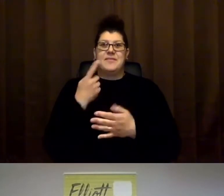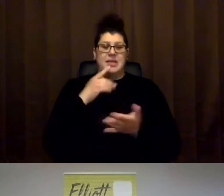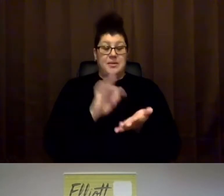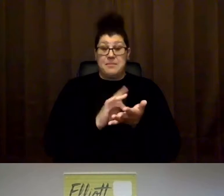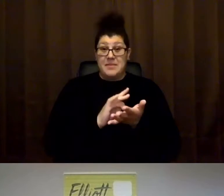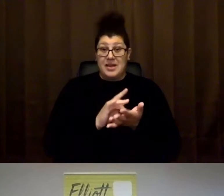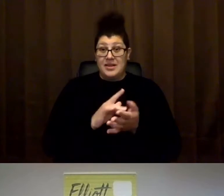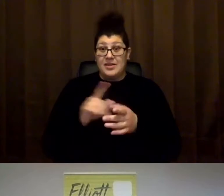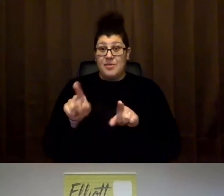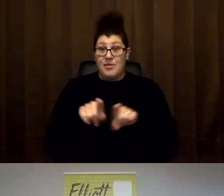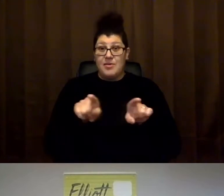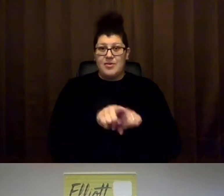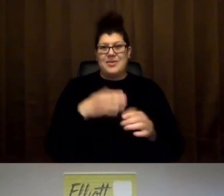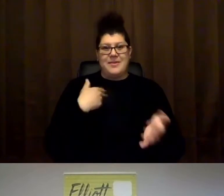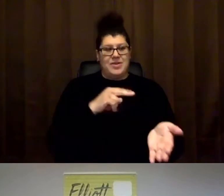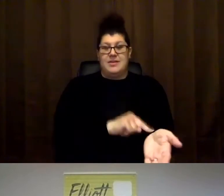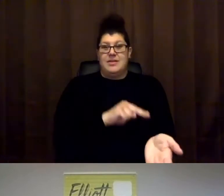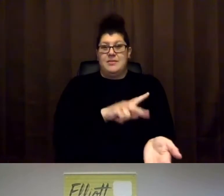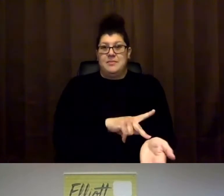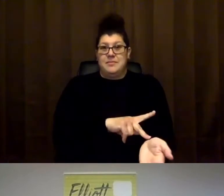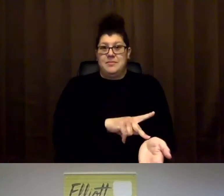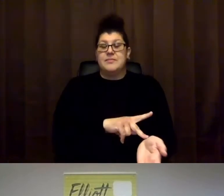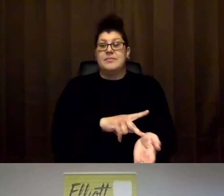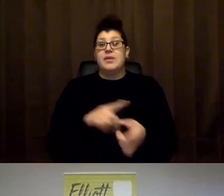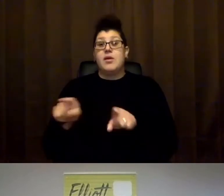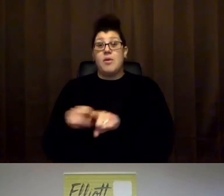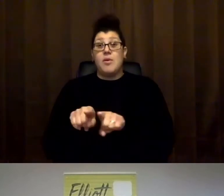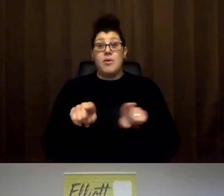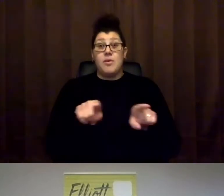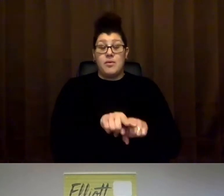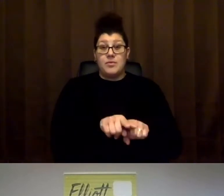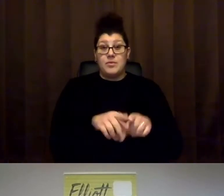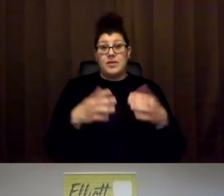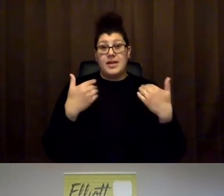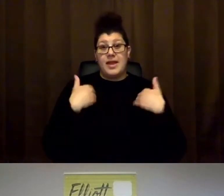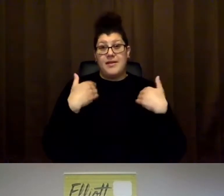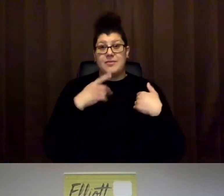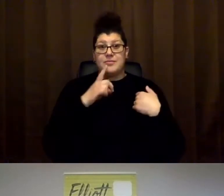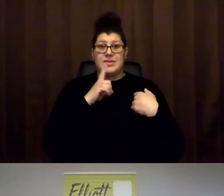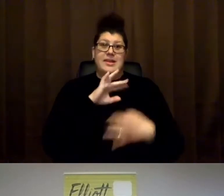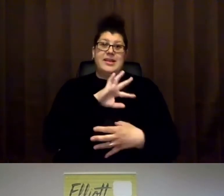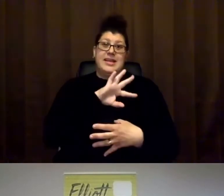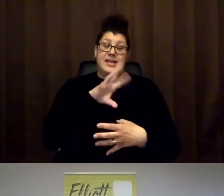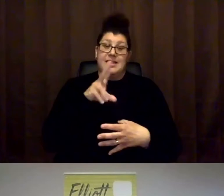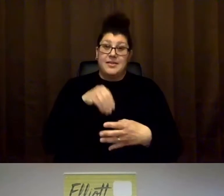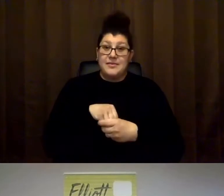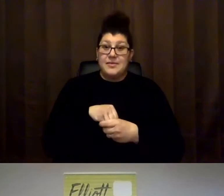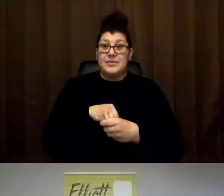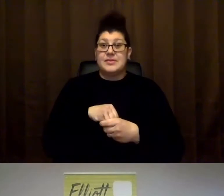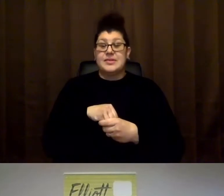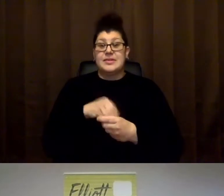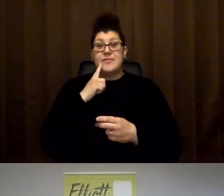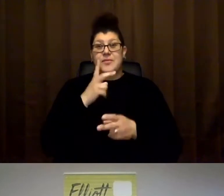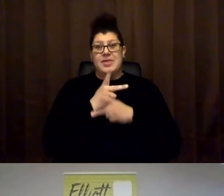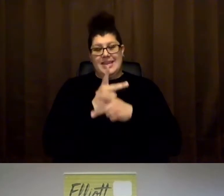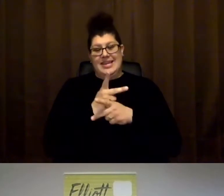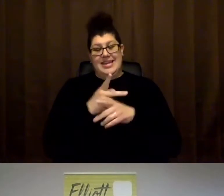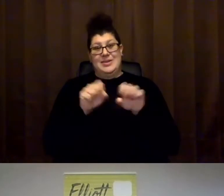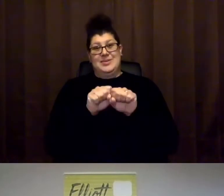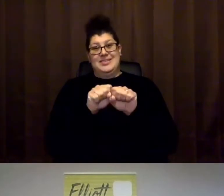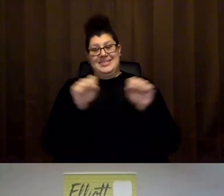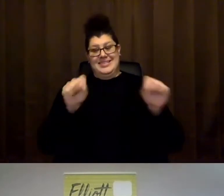practitioners. We do try and offer a really inclusive, well-rounded care system for our